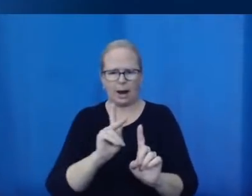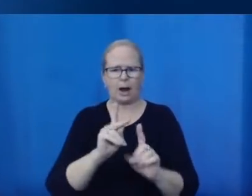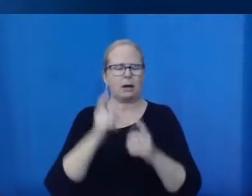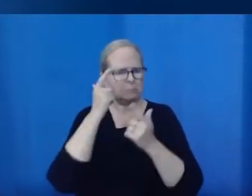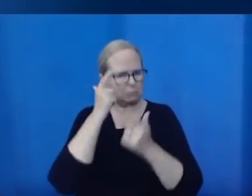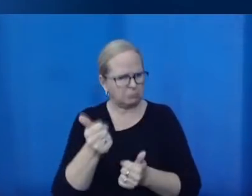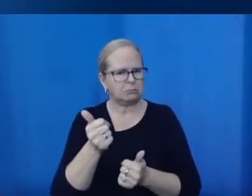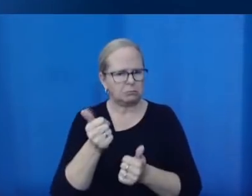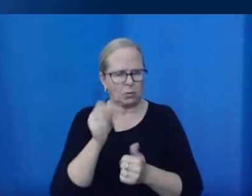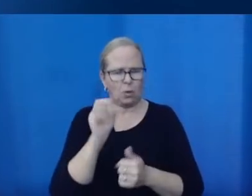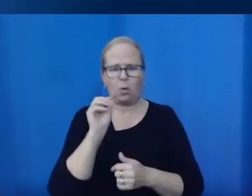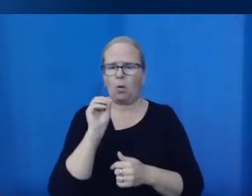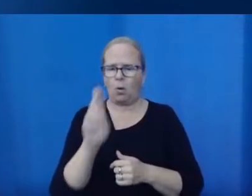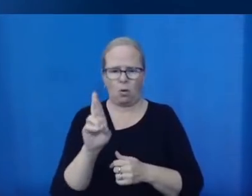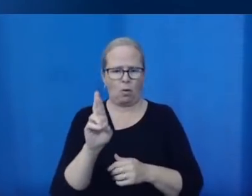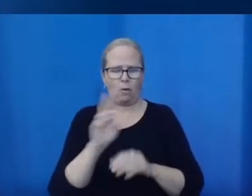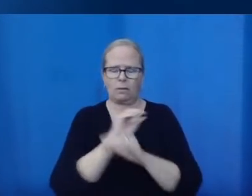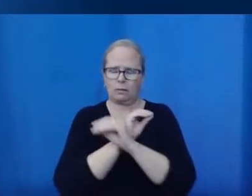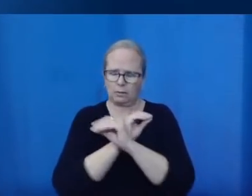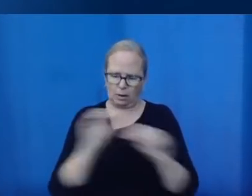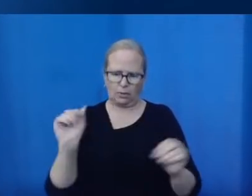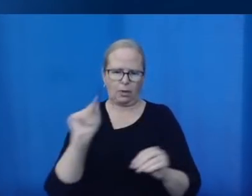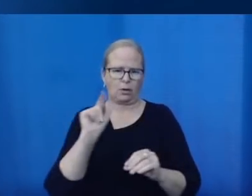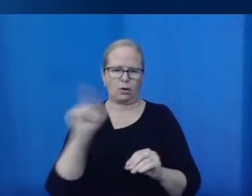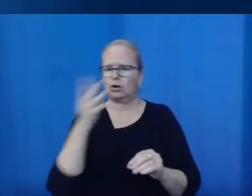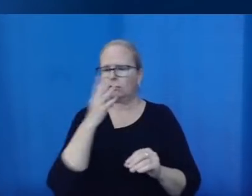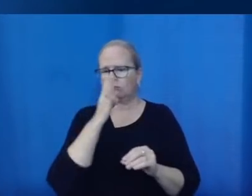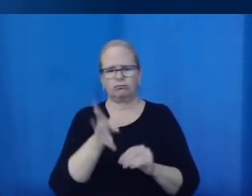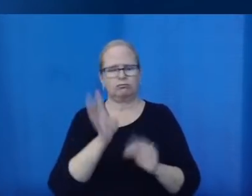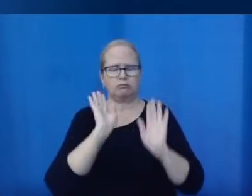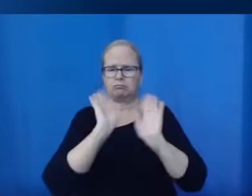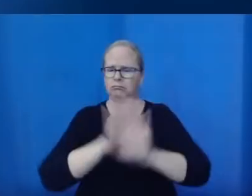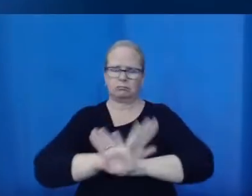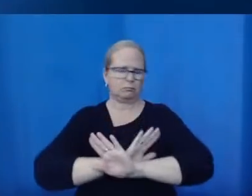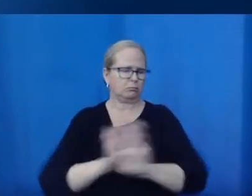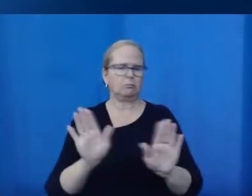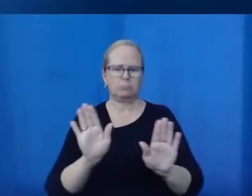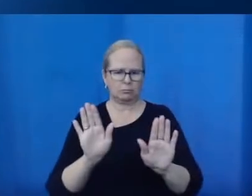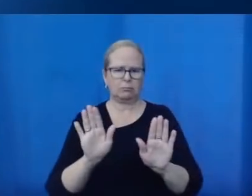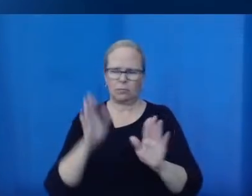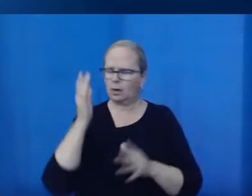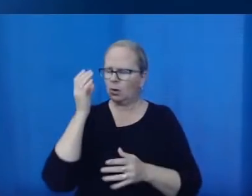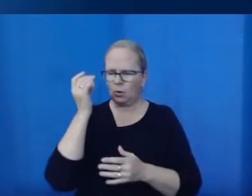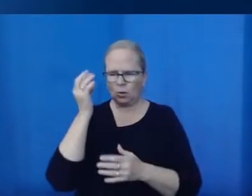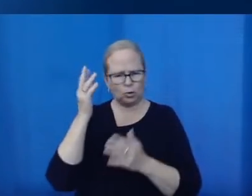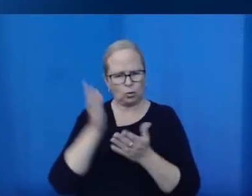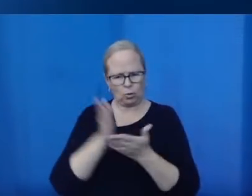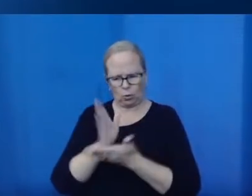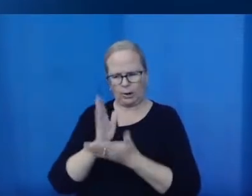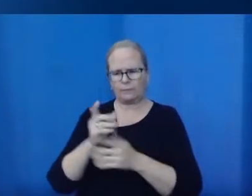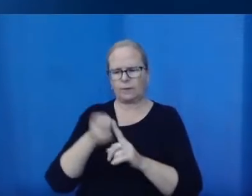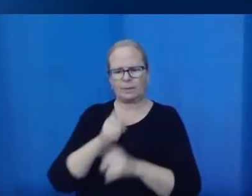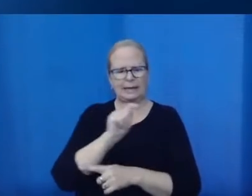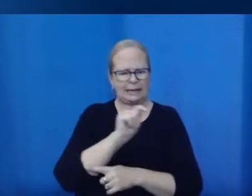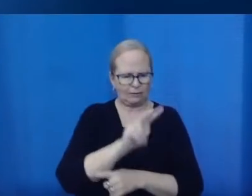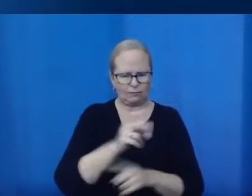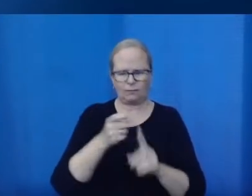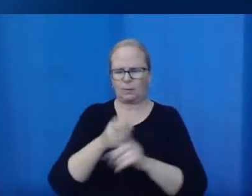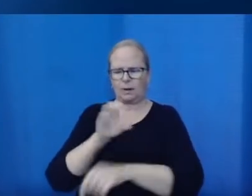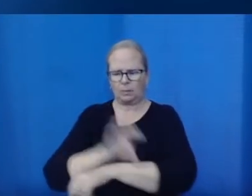step away from your computer or television. Shut it off, call a friend, seek one-on-one professional